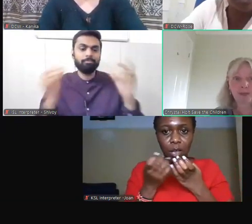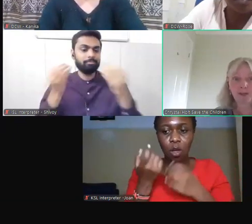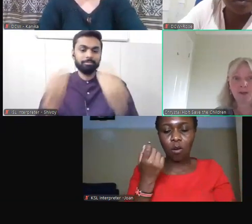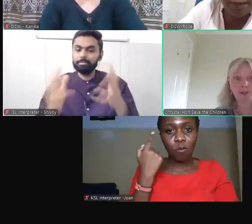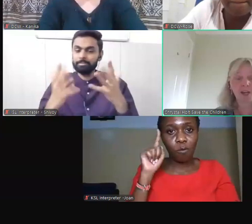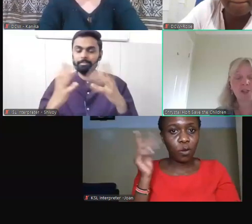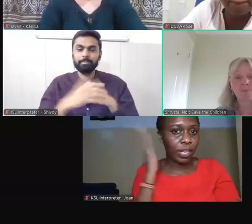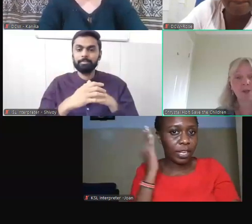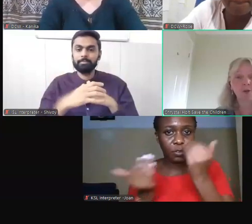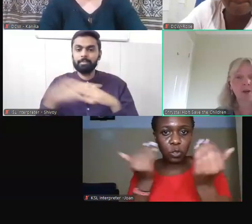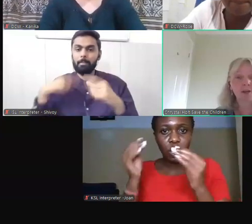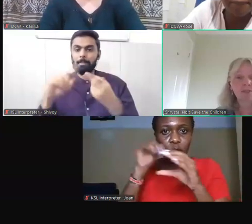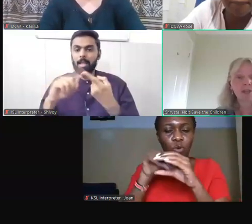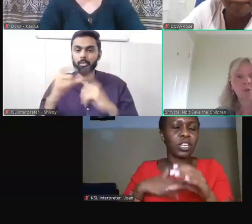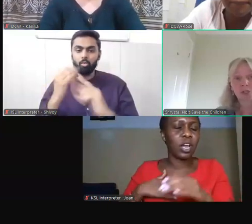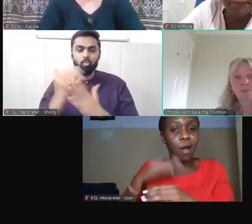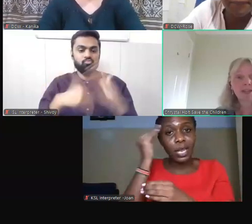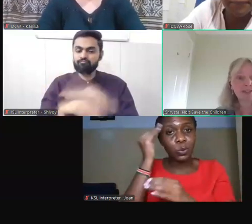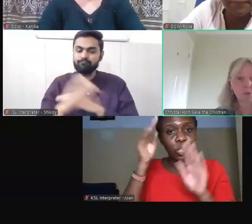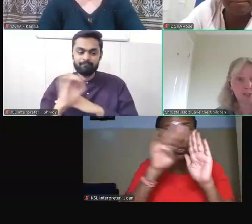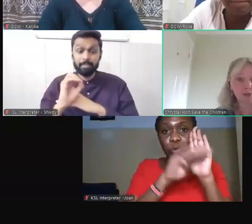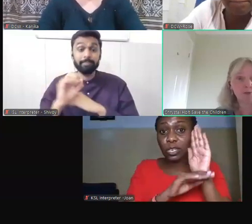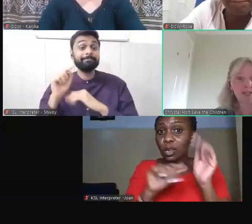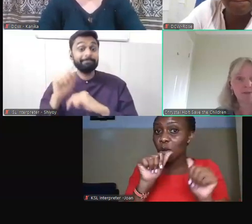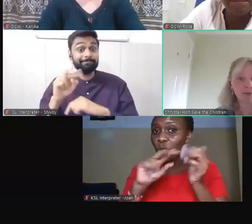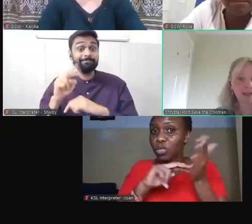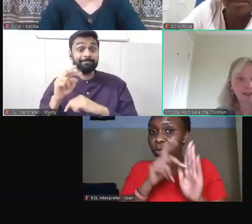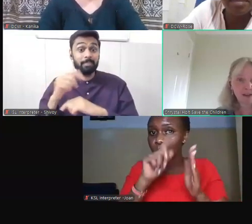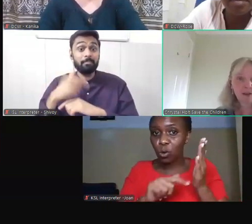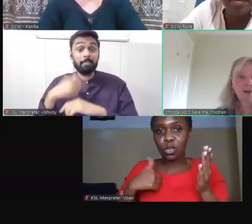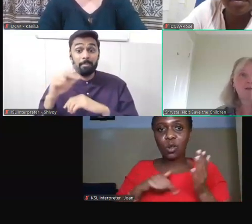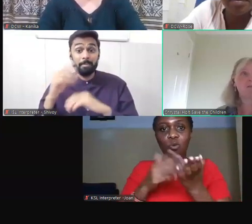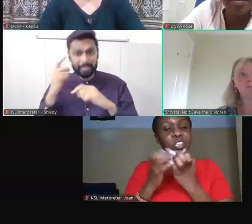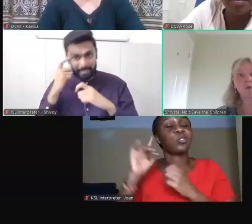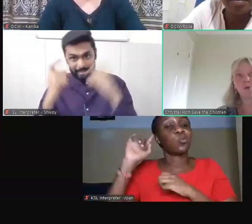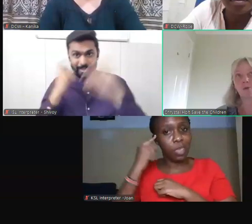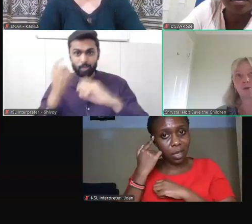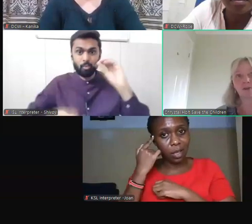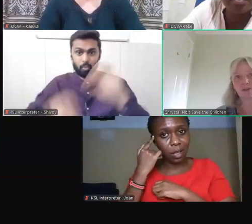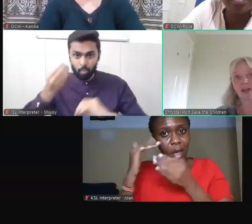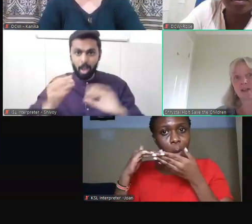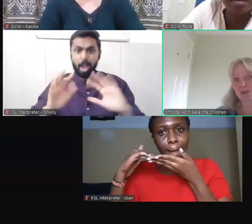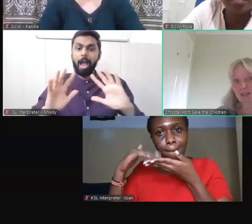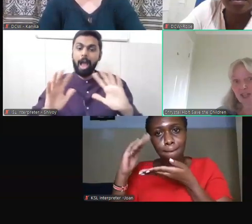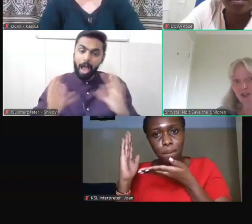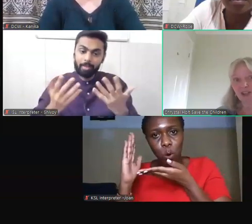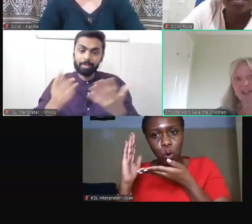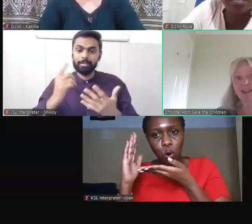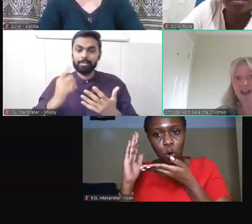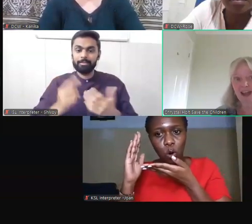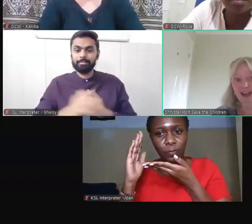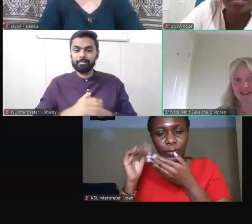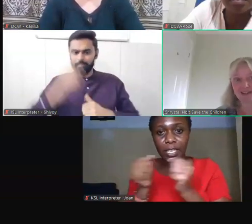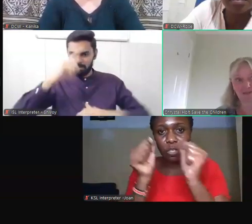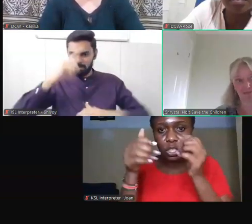children within our education programs, which means that we do need to think more kind of